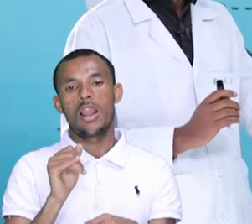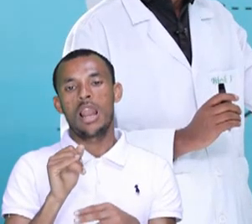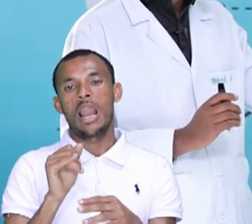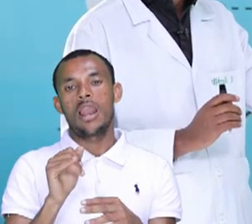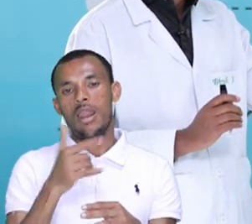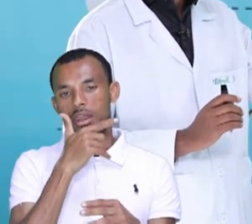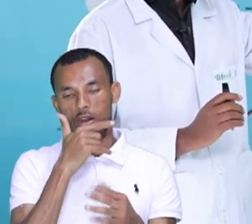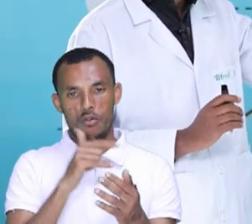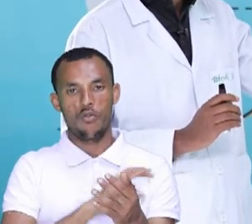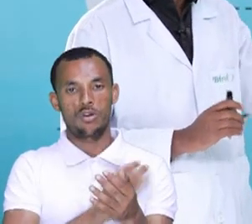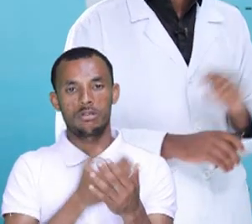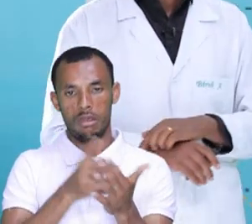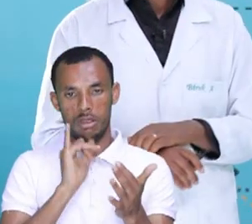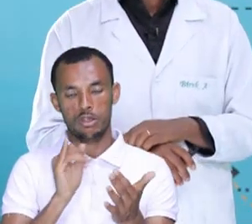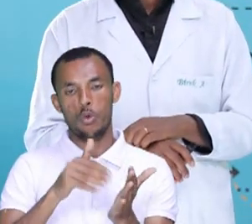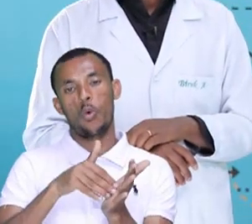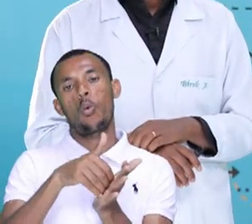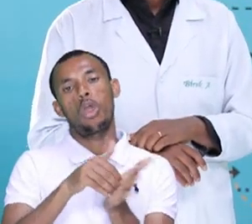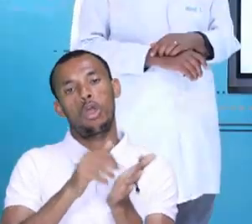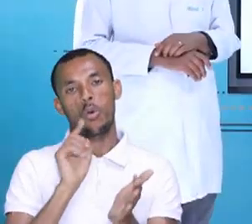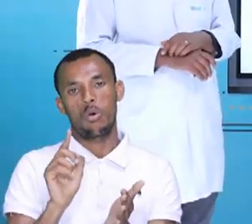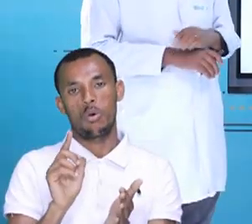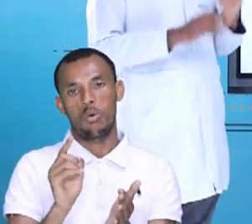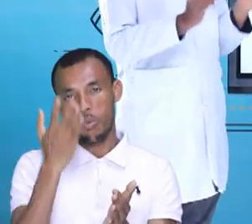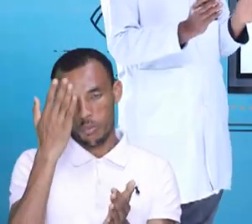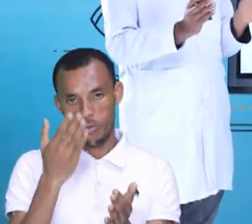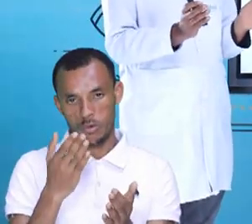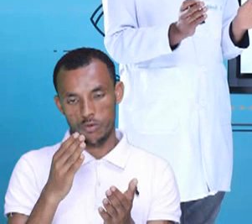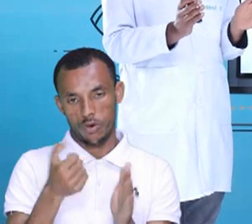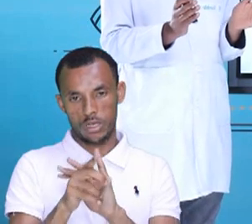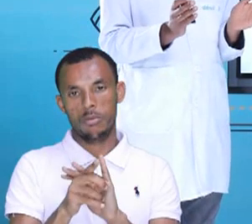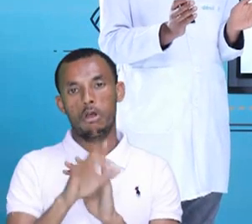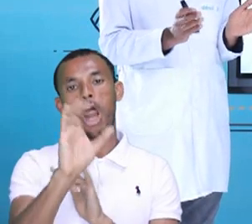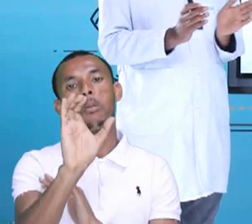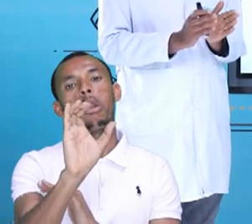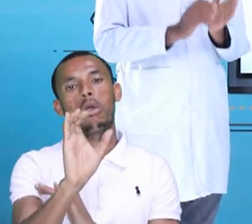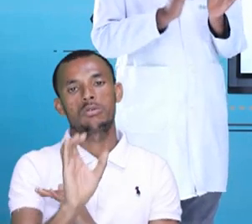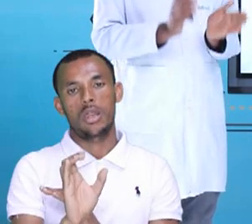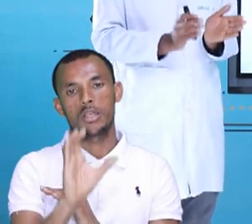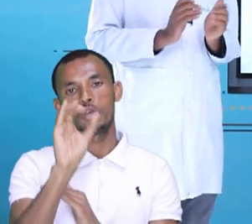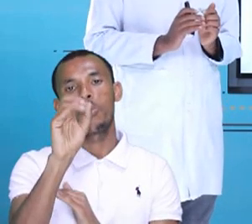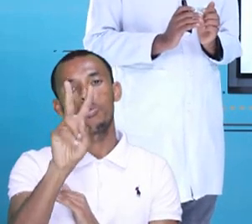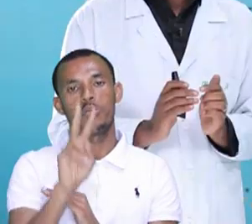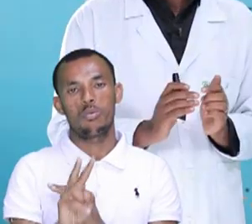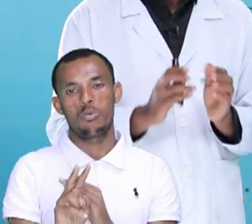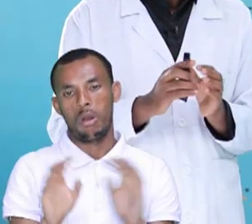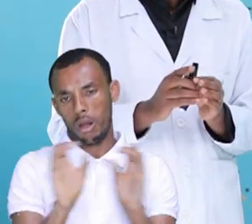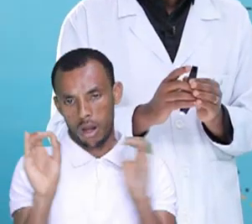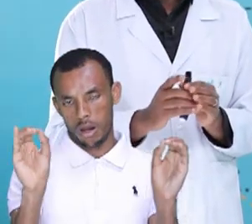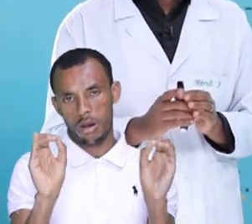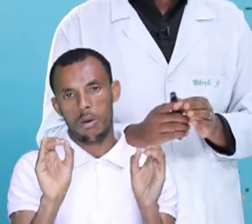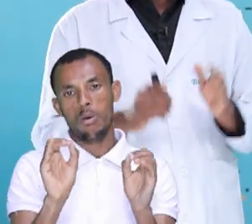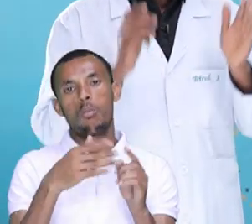weak because it is under intermolecular force. For example, carbon dioxide. Carbon dioxides are non-polar. The